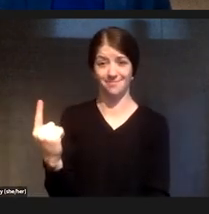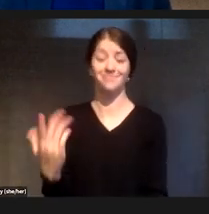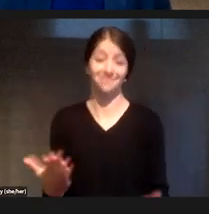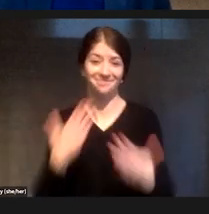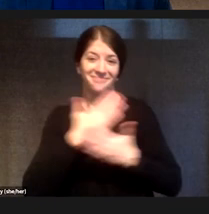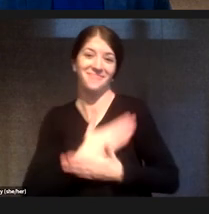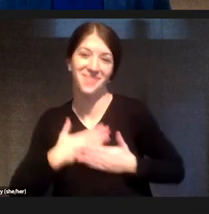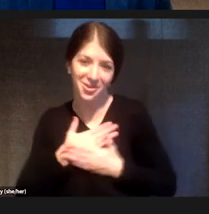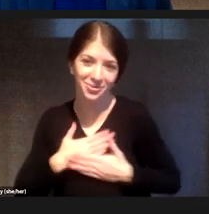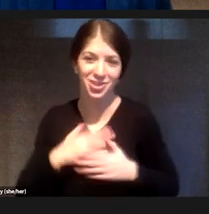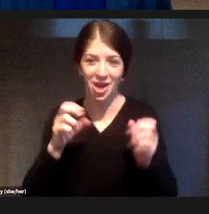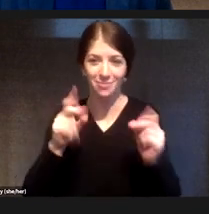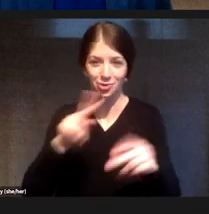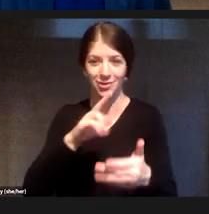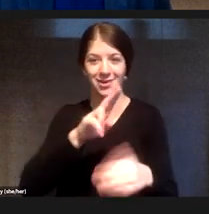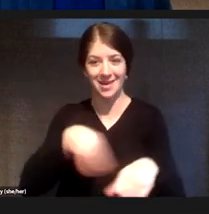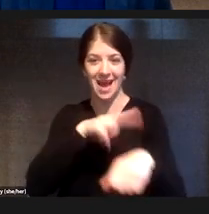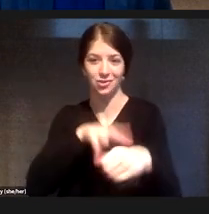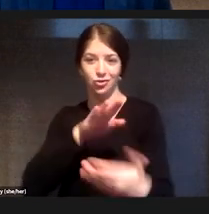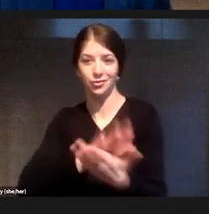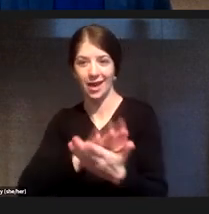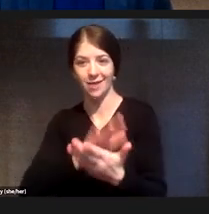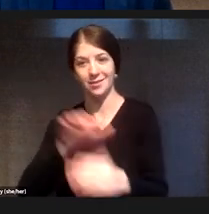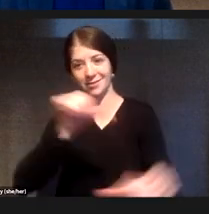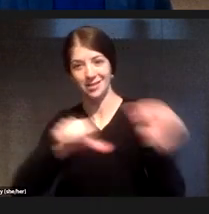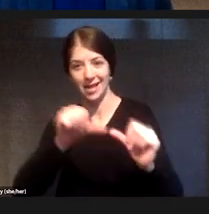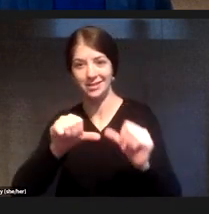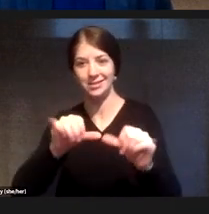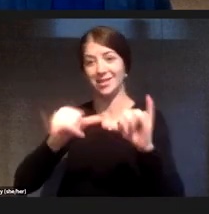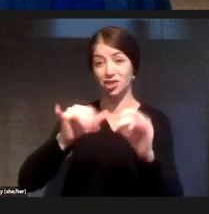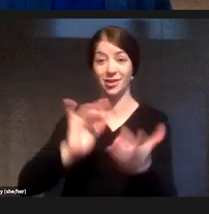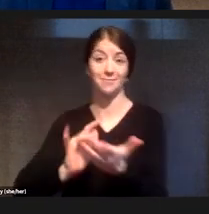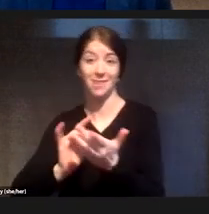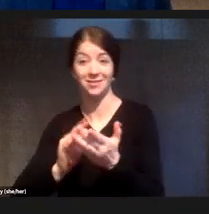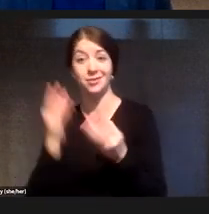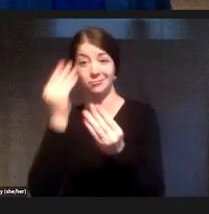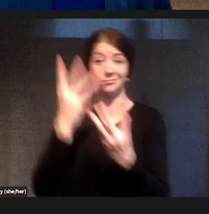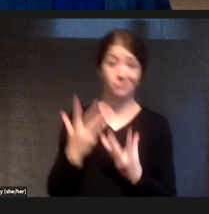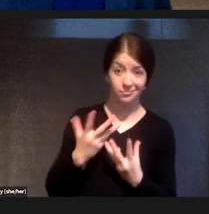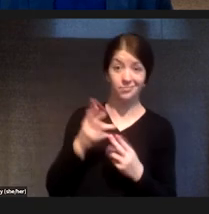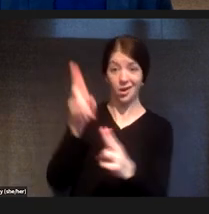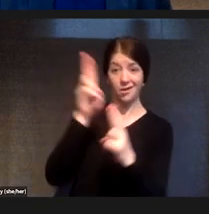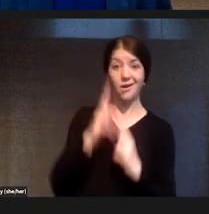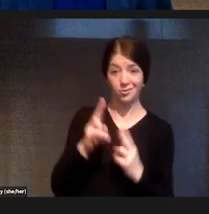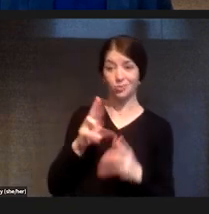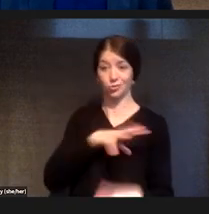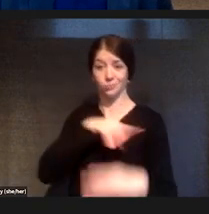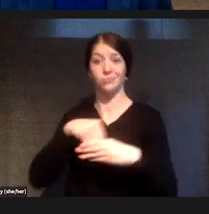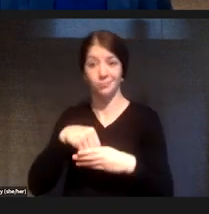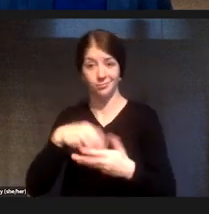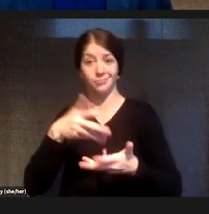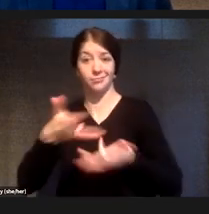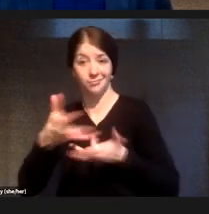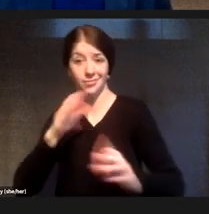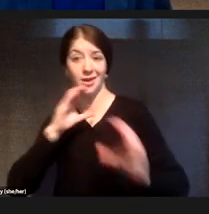the opportunity that the National Academies of Sciences, Engineering, and Medicine have then provided to then engage in these conversations. I hope